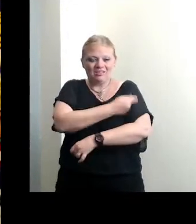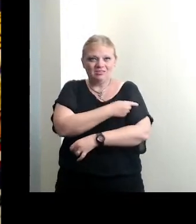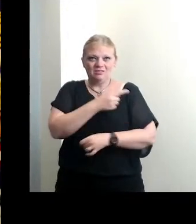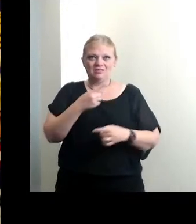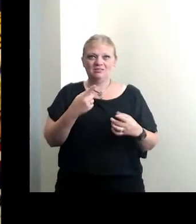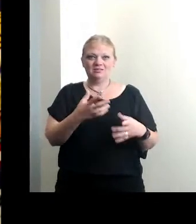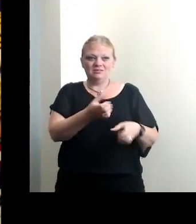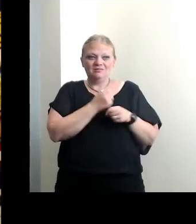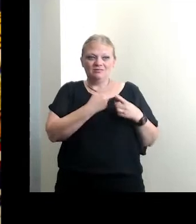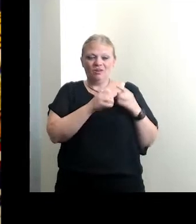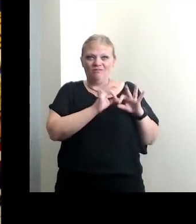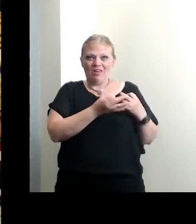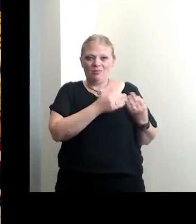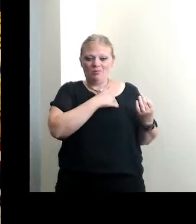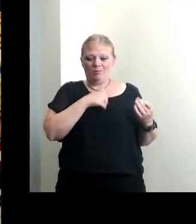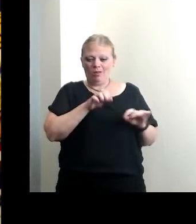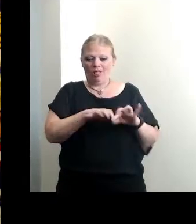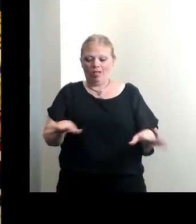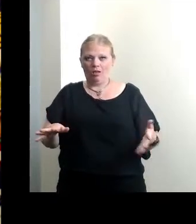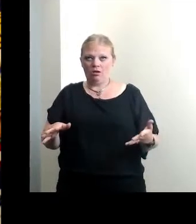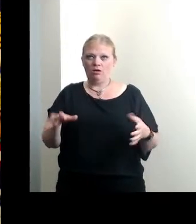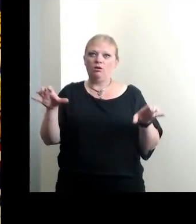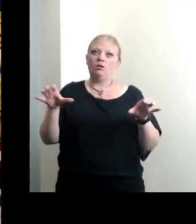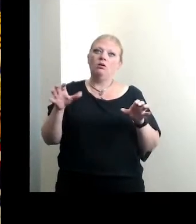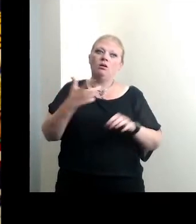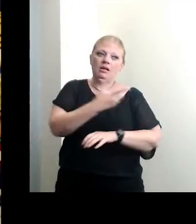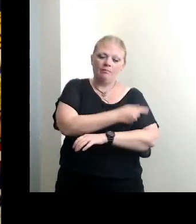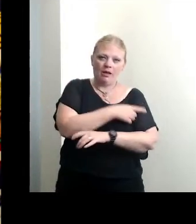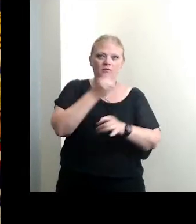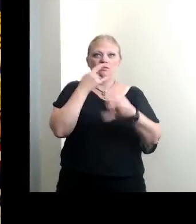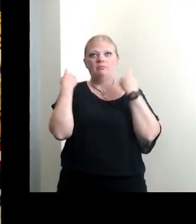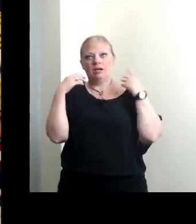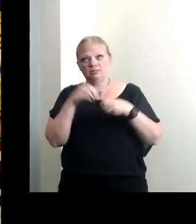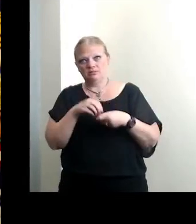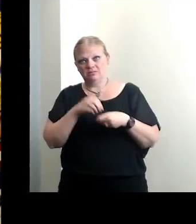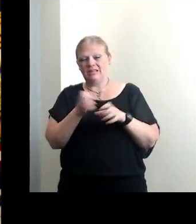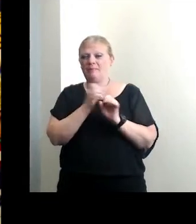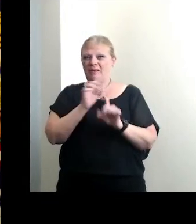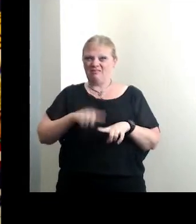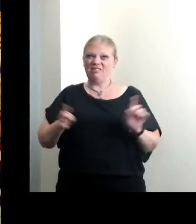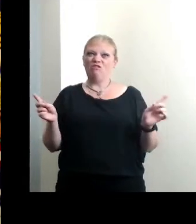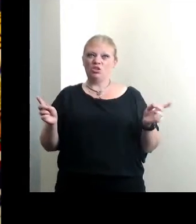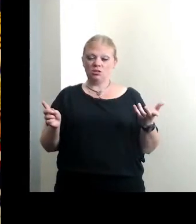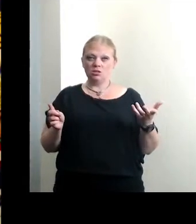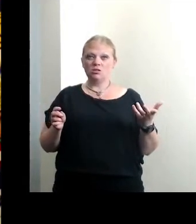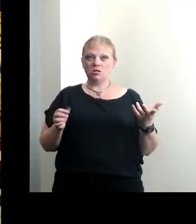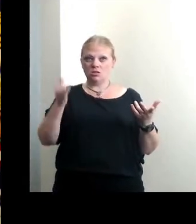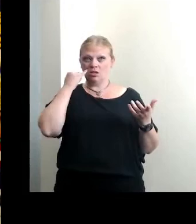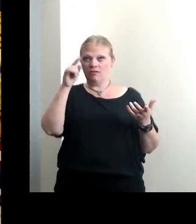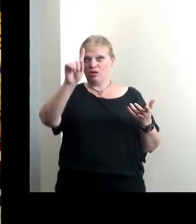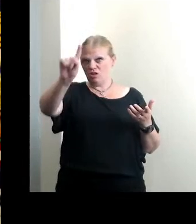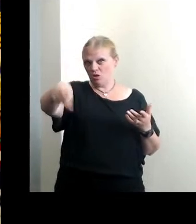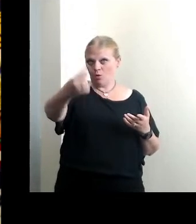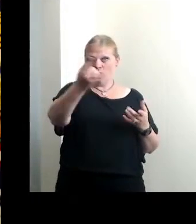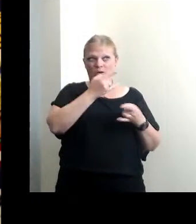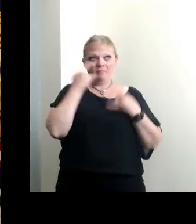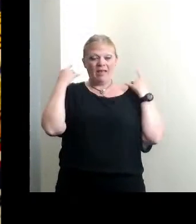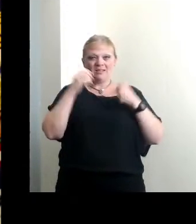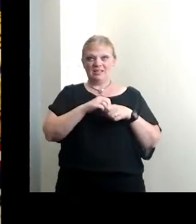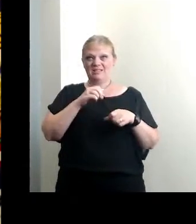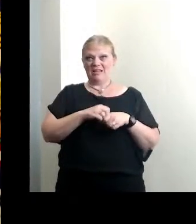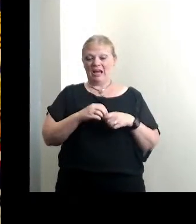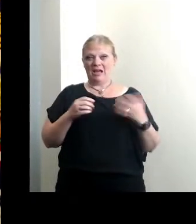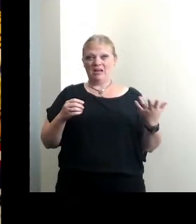best. Get vaccinated if you're not vaccinated. Wear your mask when you're indoors. It really makes a difference. If you're the only one wearing a mask